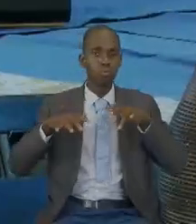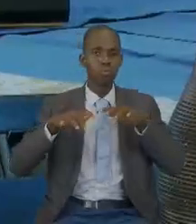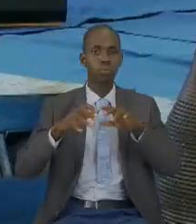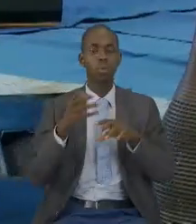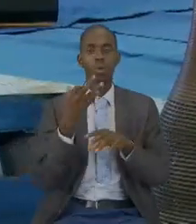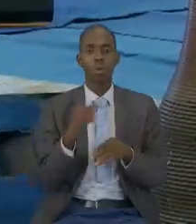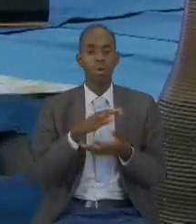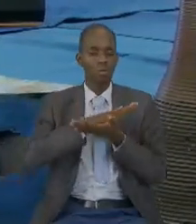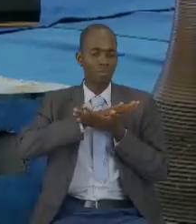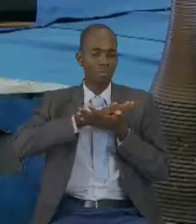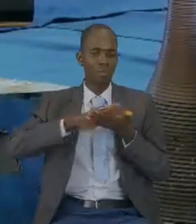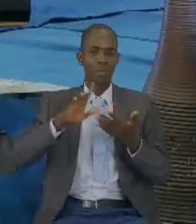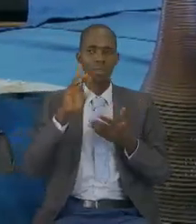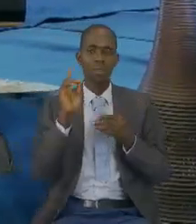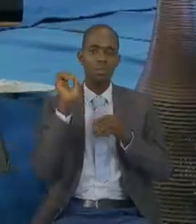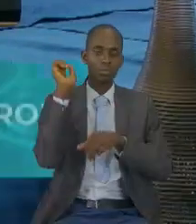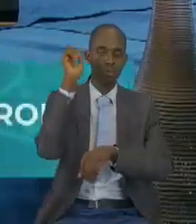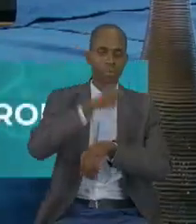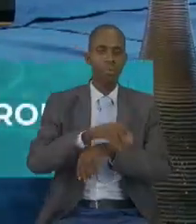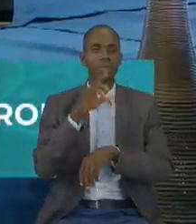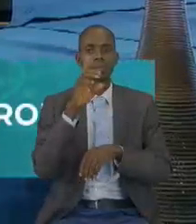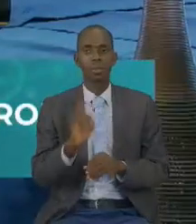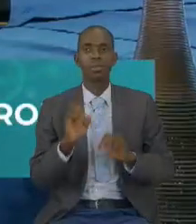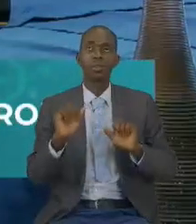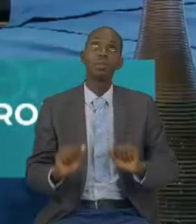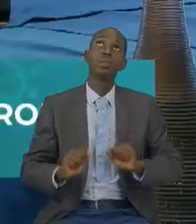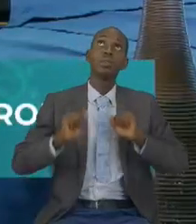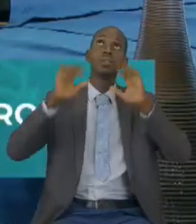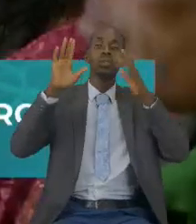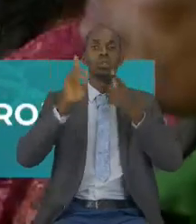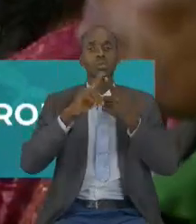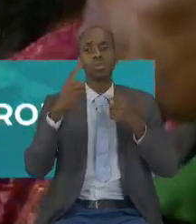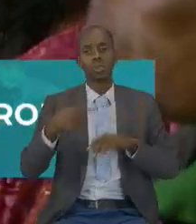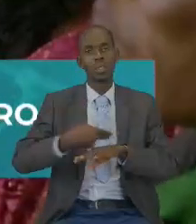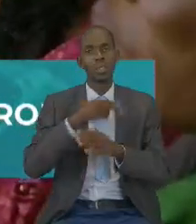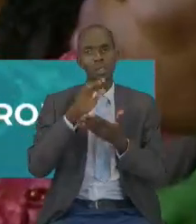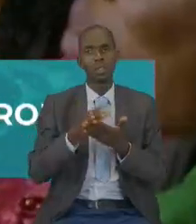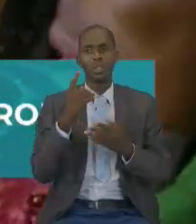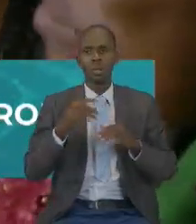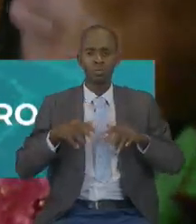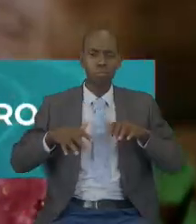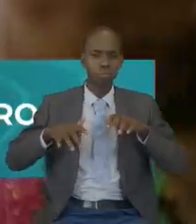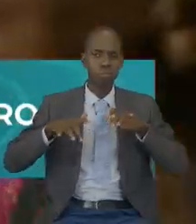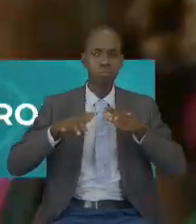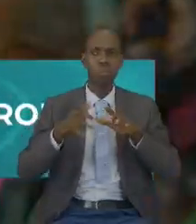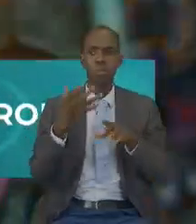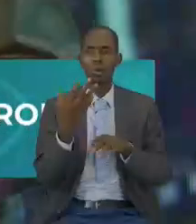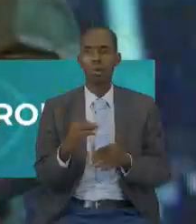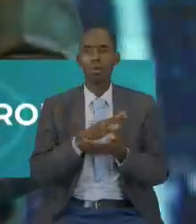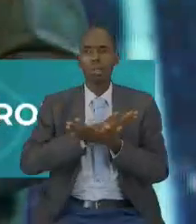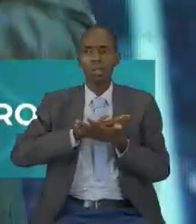cleansed, conquerors, consecrated to the Lamb. The multitude of cleansed